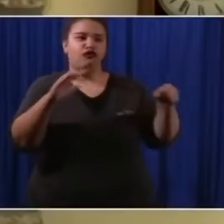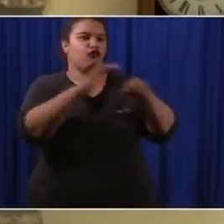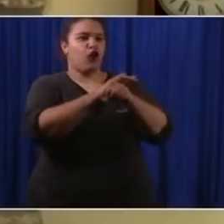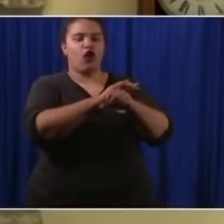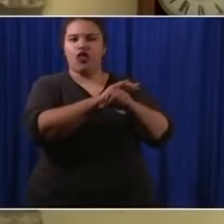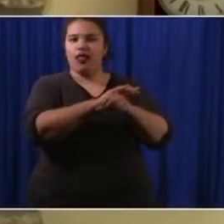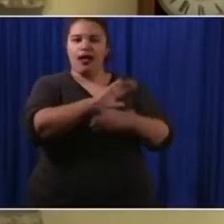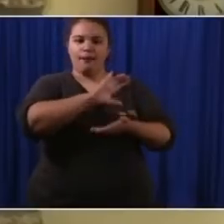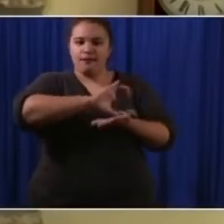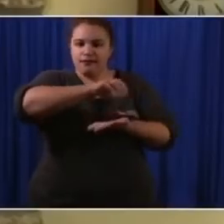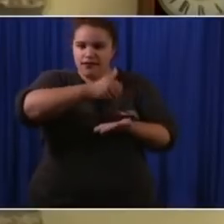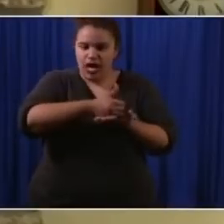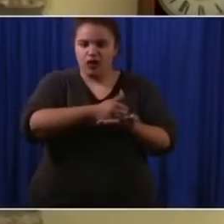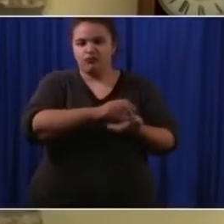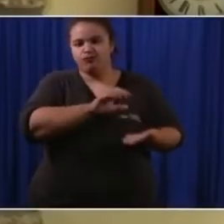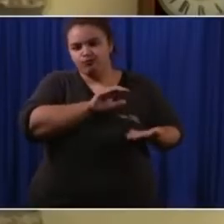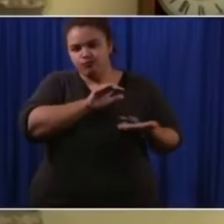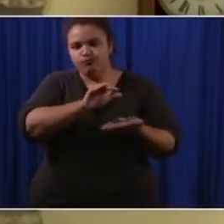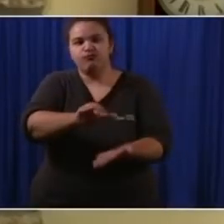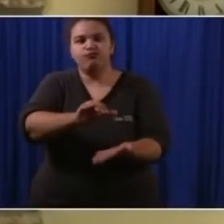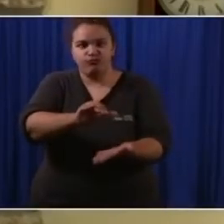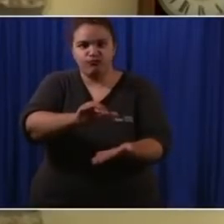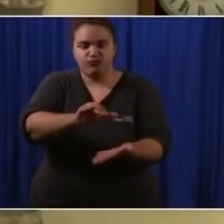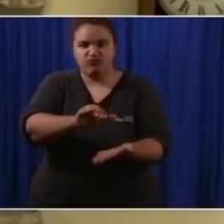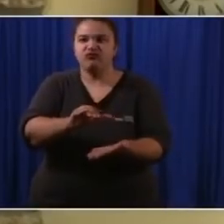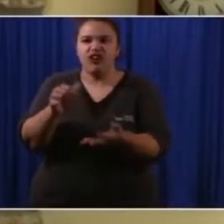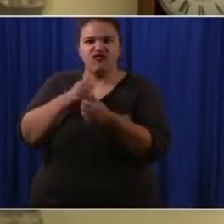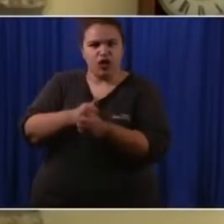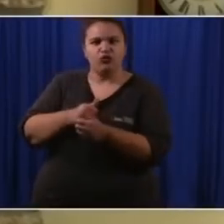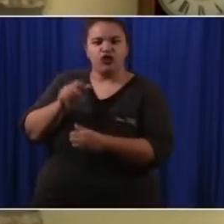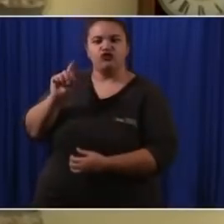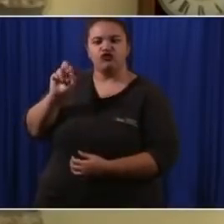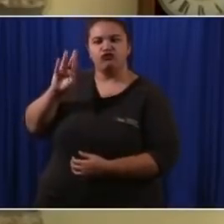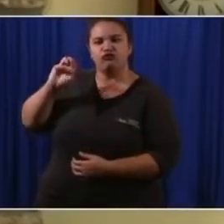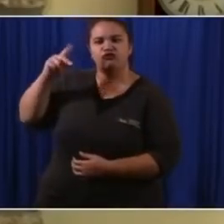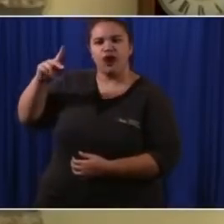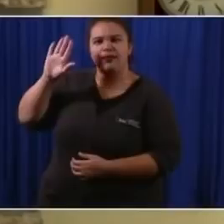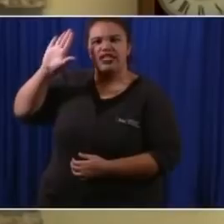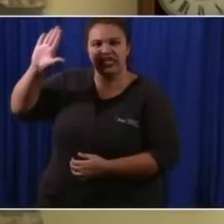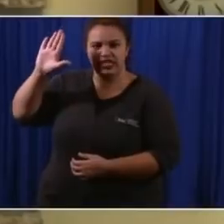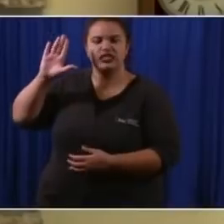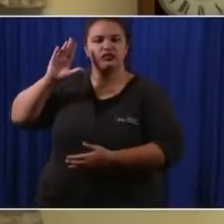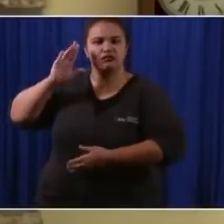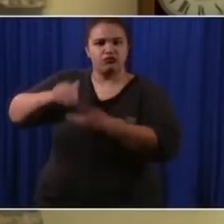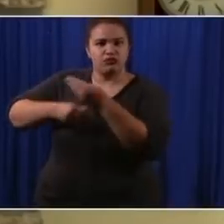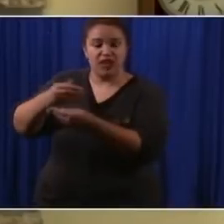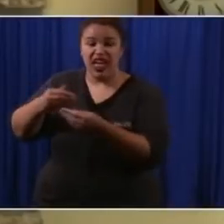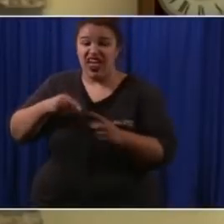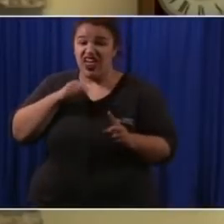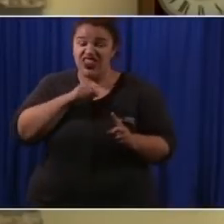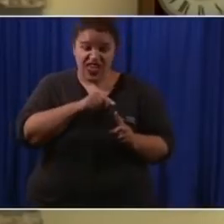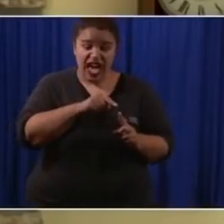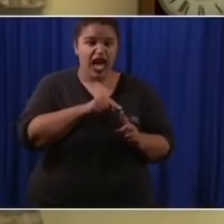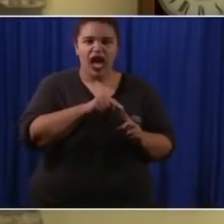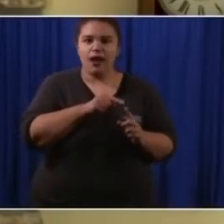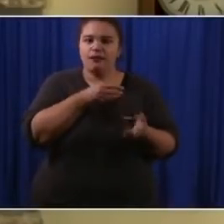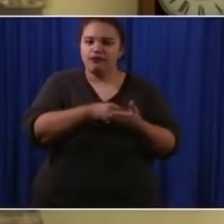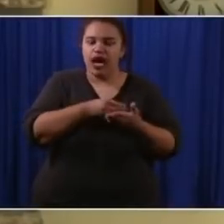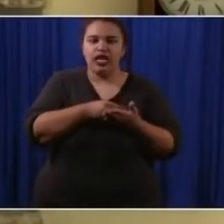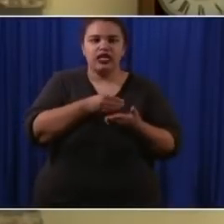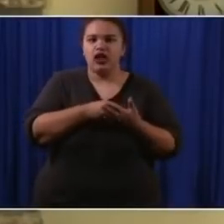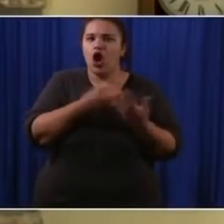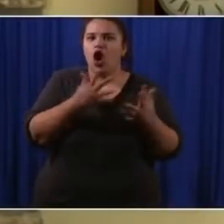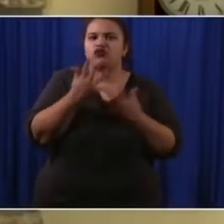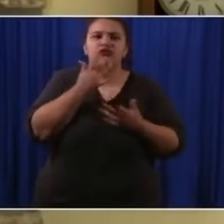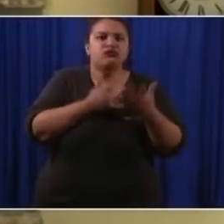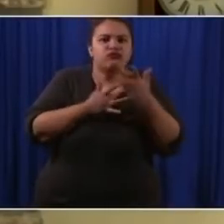executive order. They have tighter budgets. They have worse unemployment systems than Ohio. Why can't Ohio go forward with the same thing